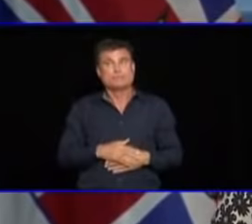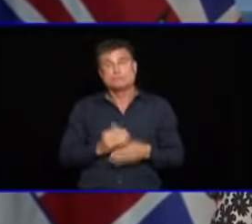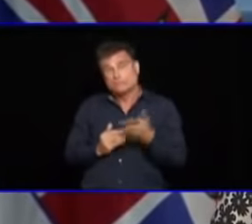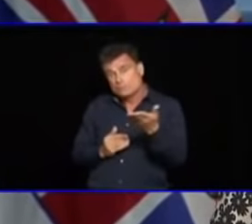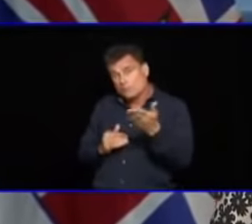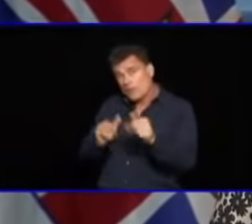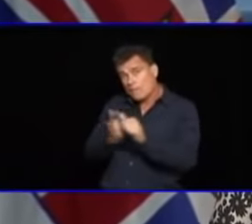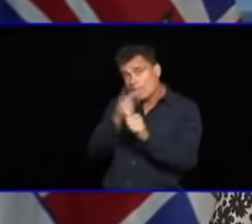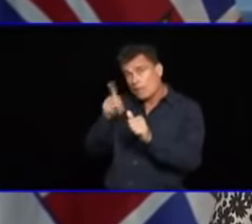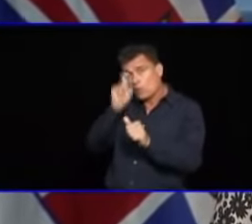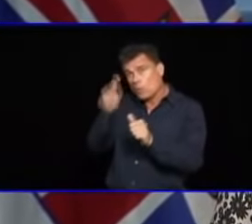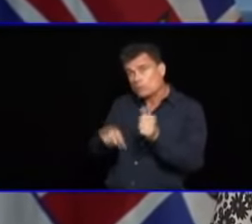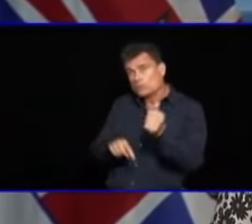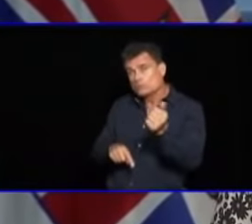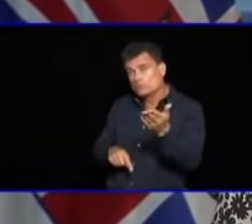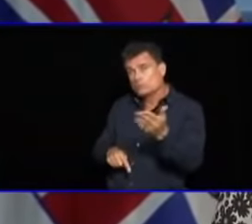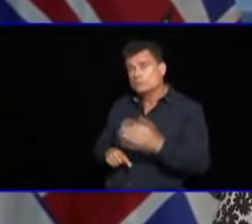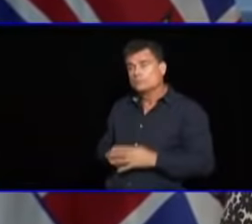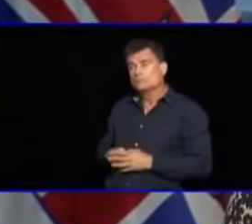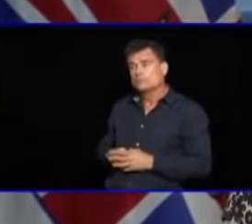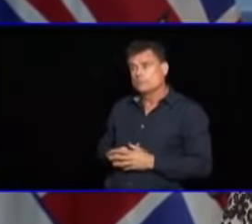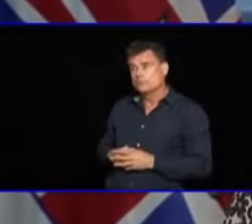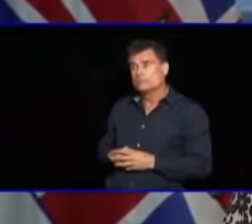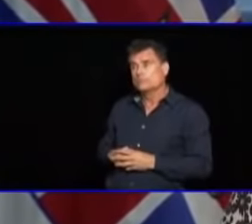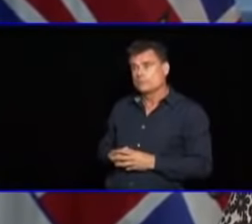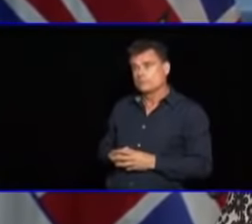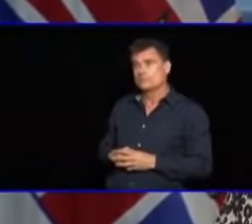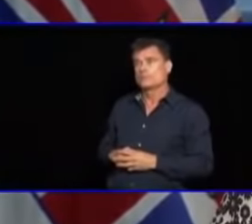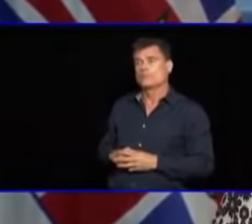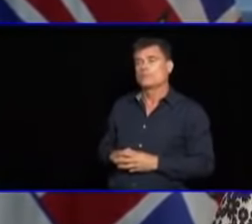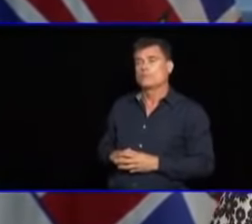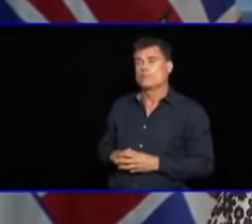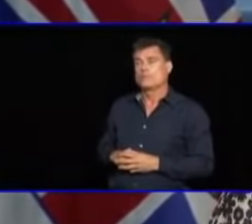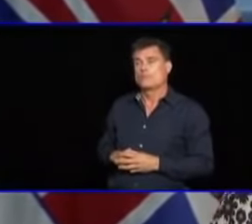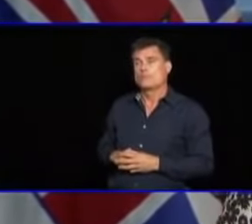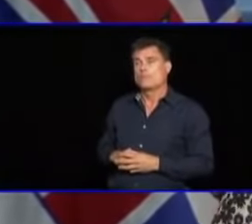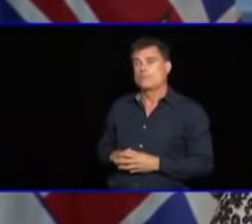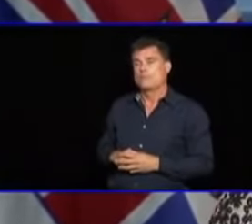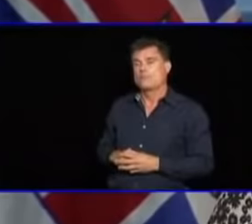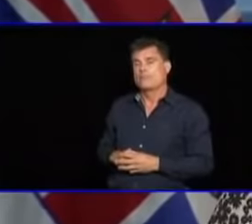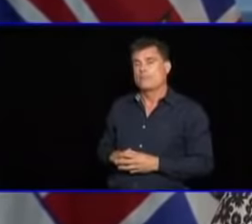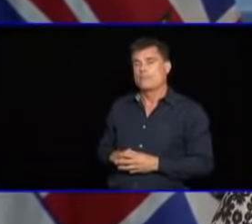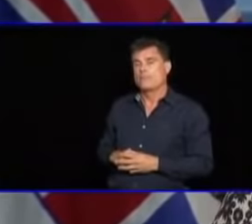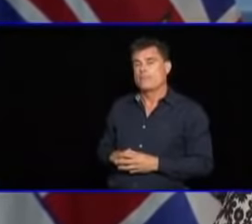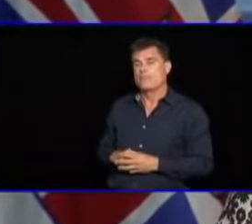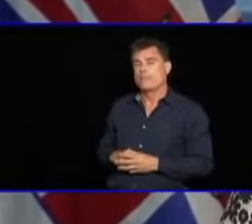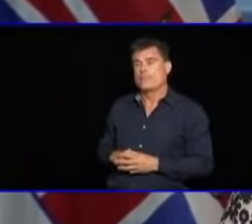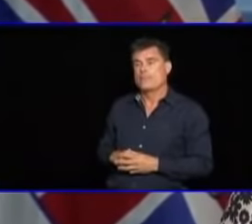Yeah, thank you. On slide 8, it says there are unnamed places where people